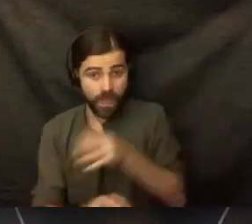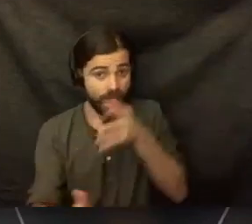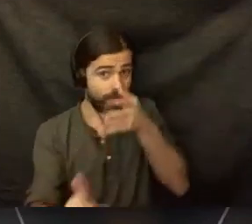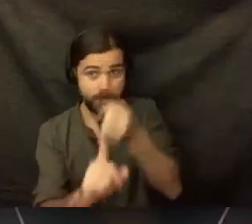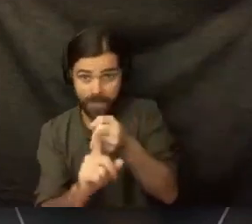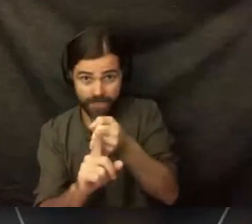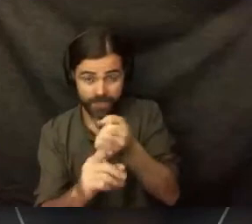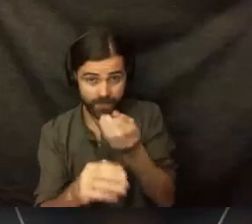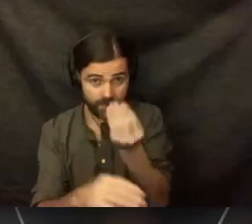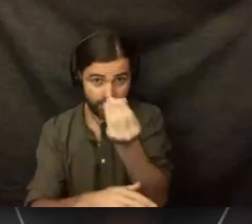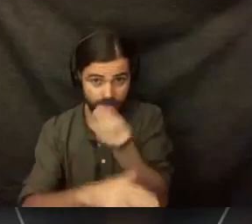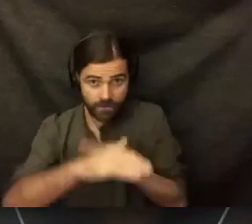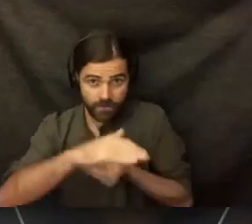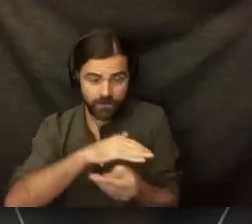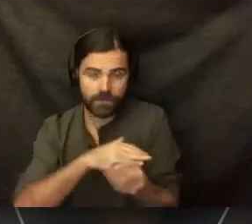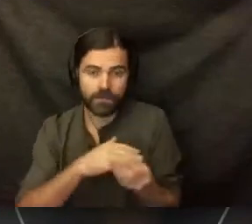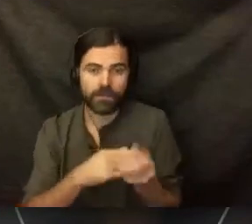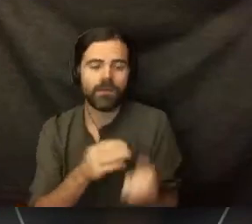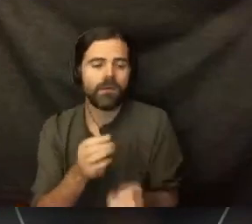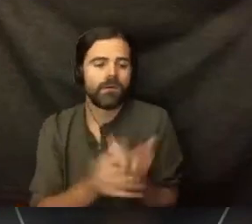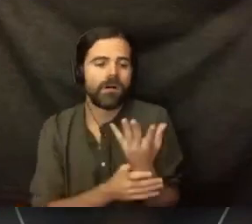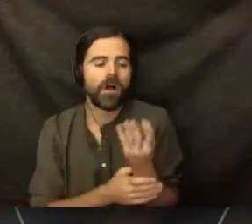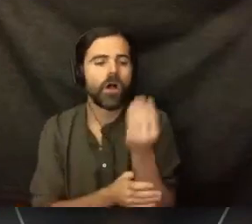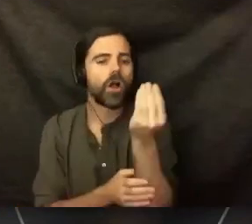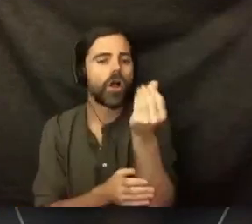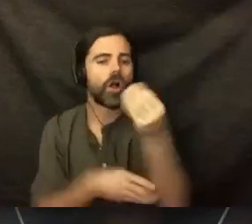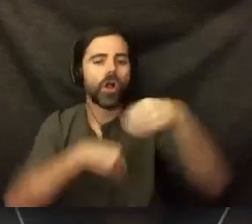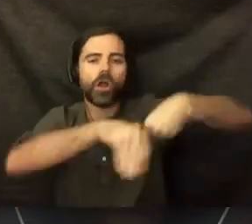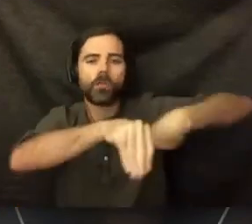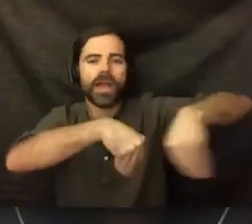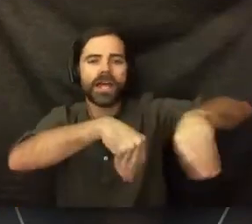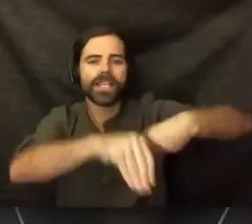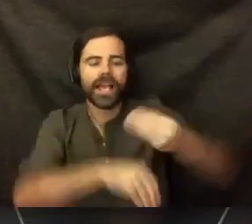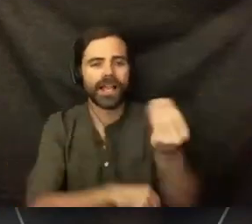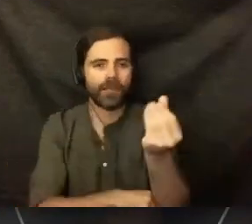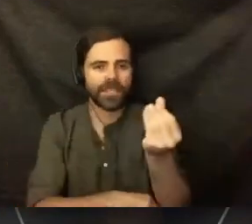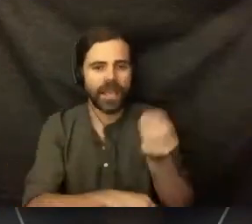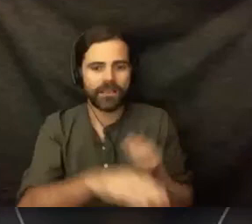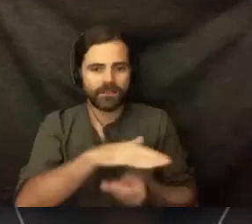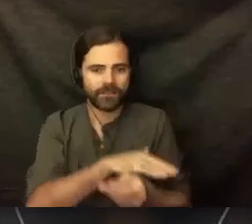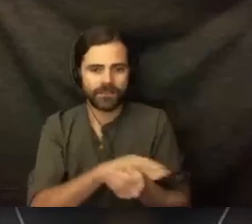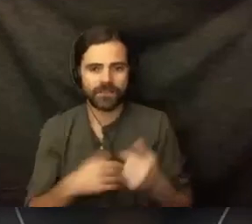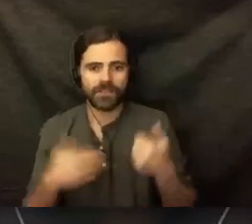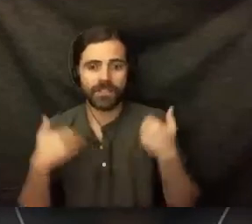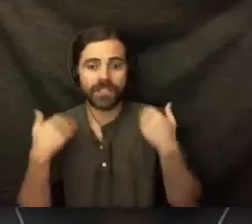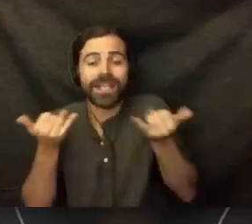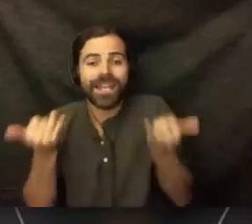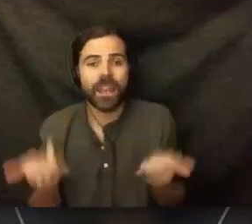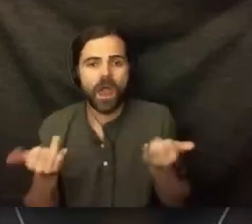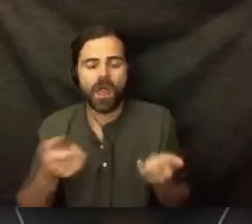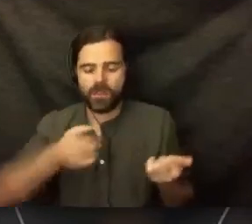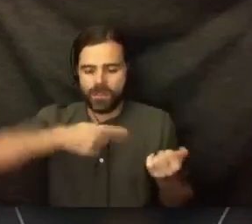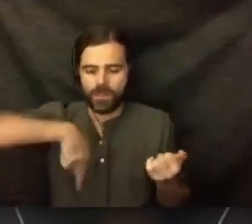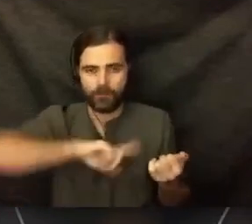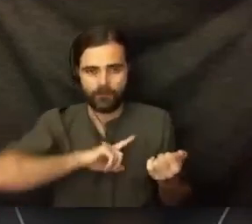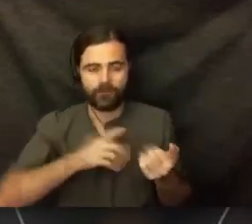of commercial capital, commercial venture capital at best. We are talking about trillions